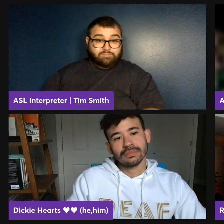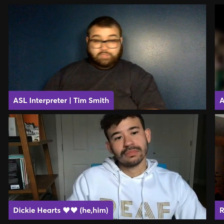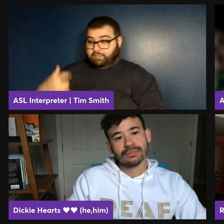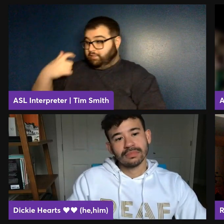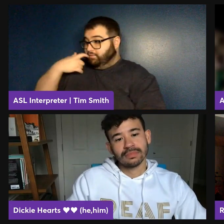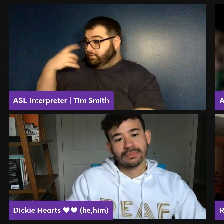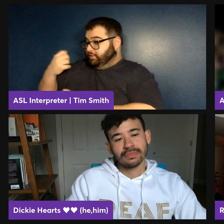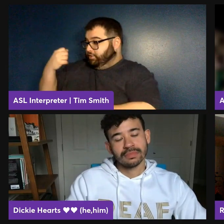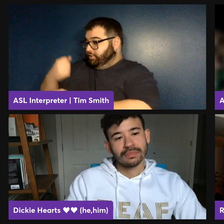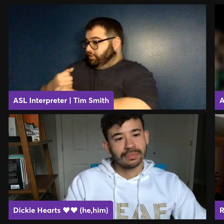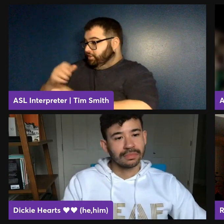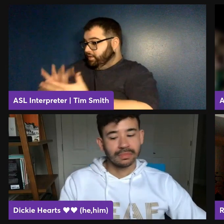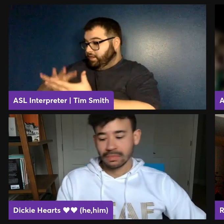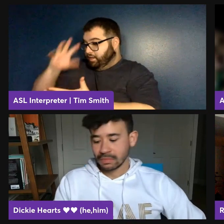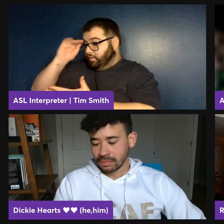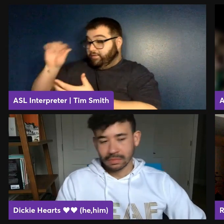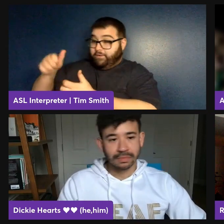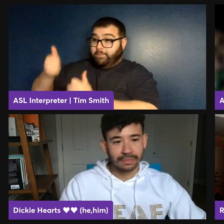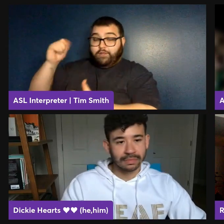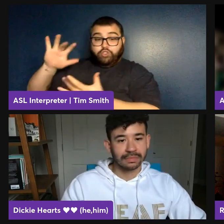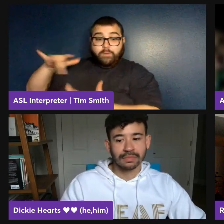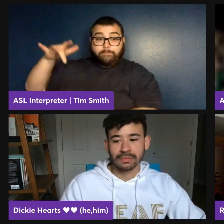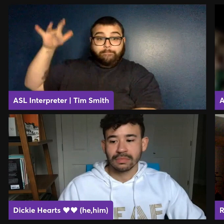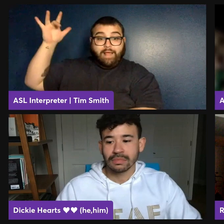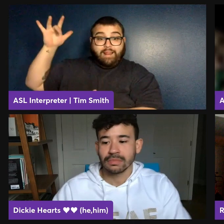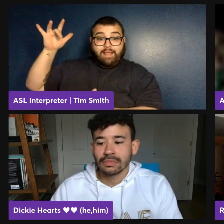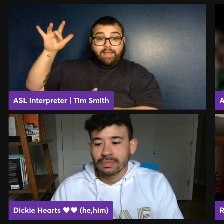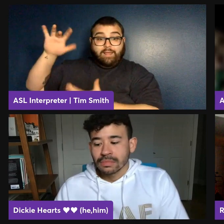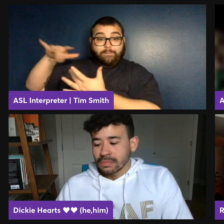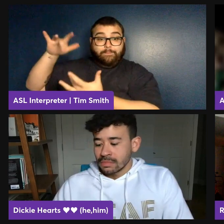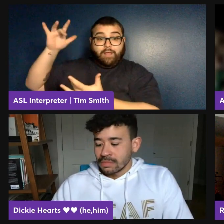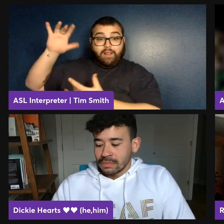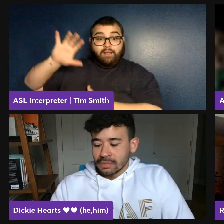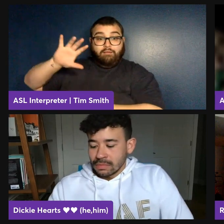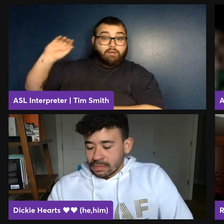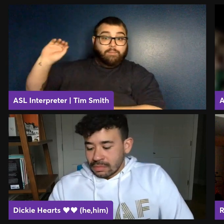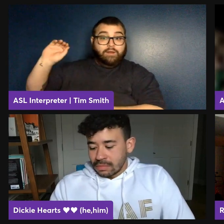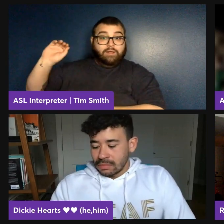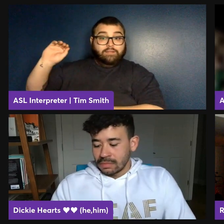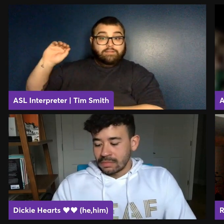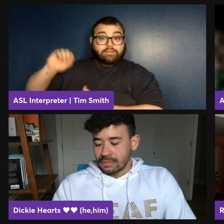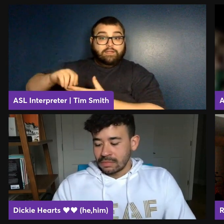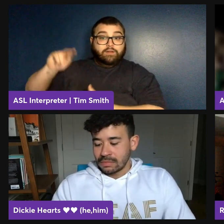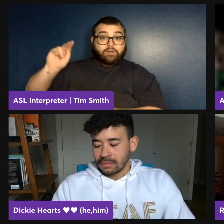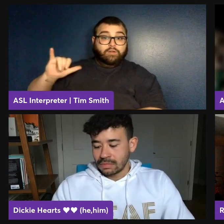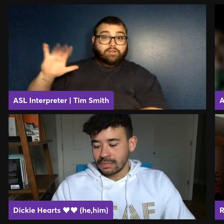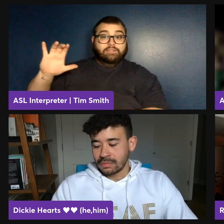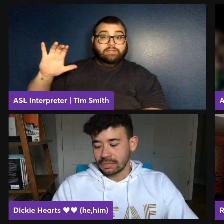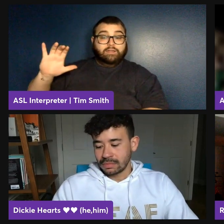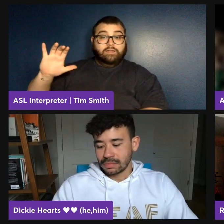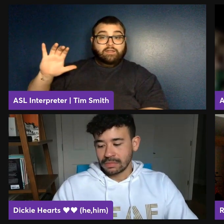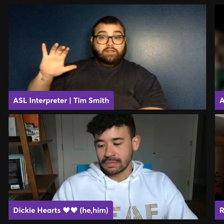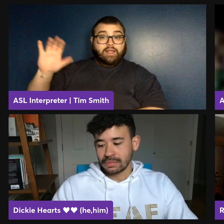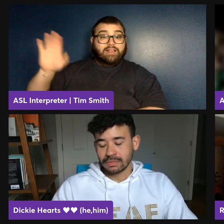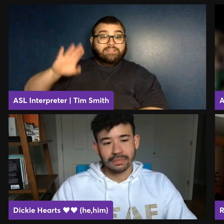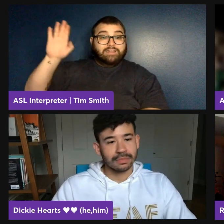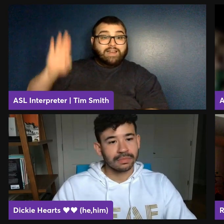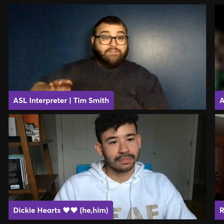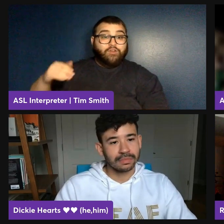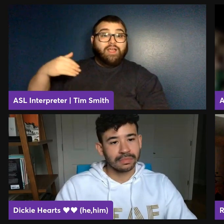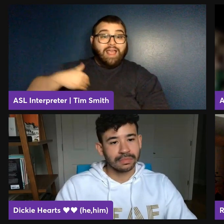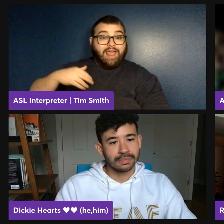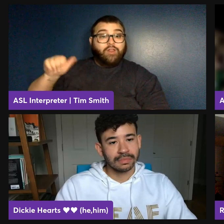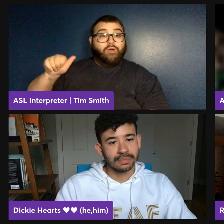our major ballet companies in New York City, in its storied 60-year history, has never had an